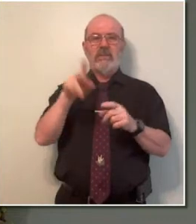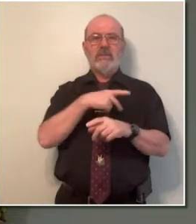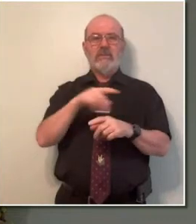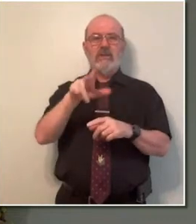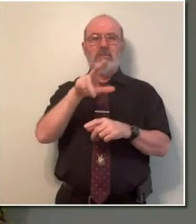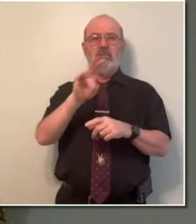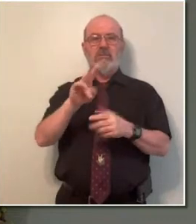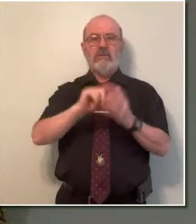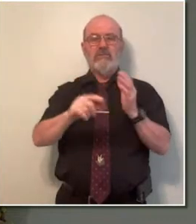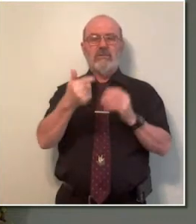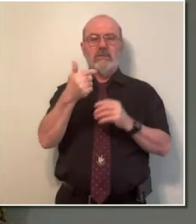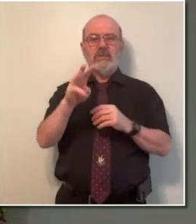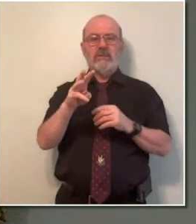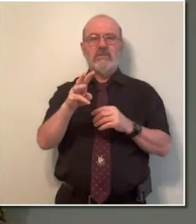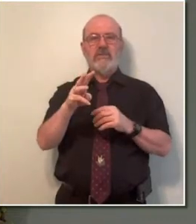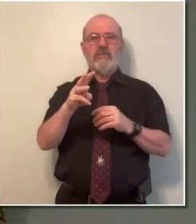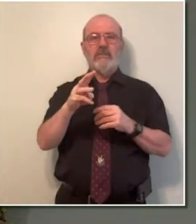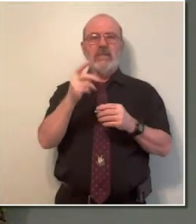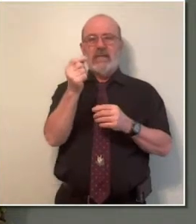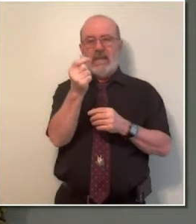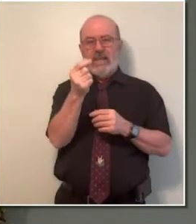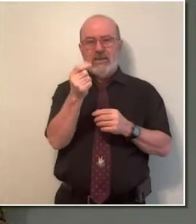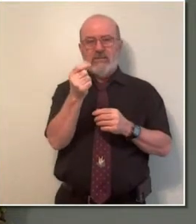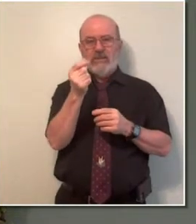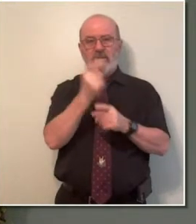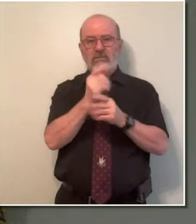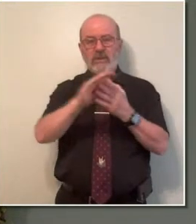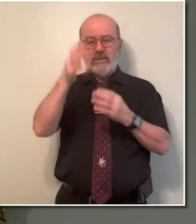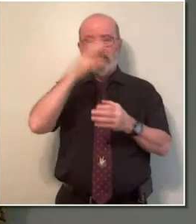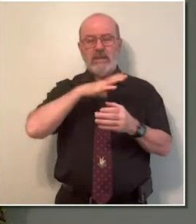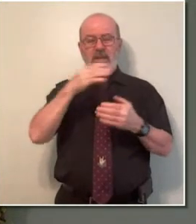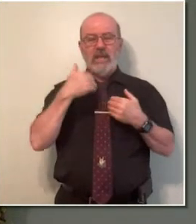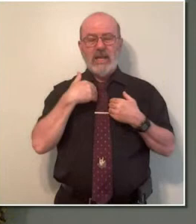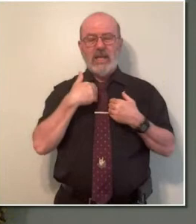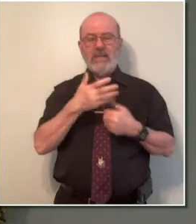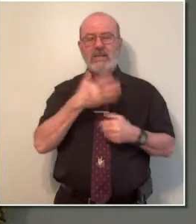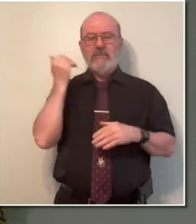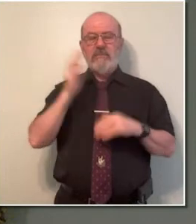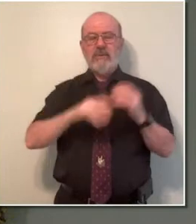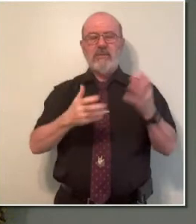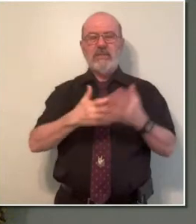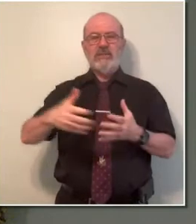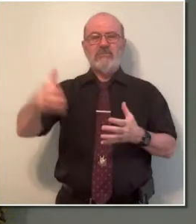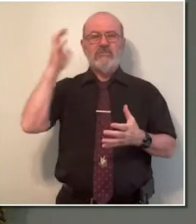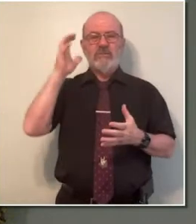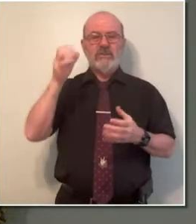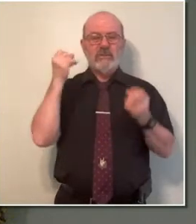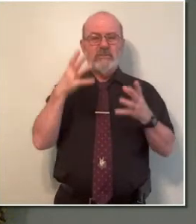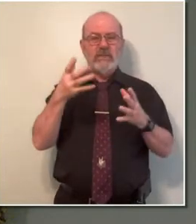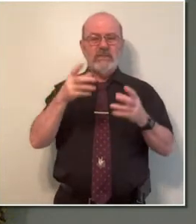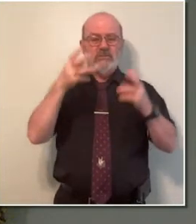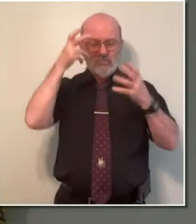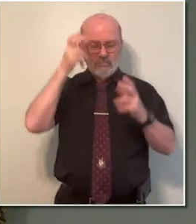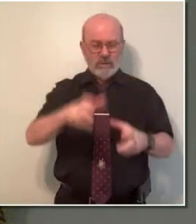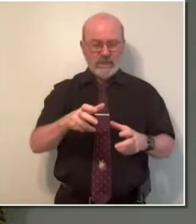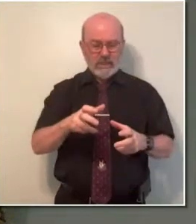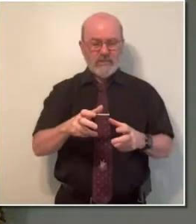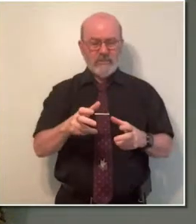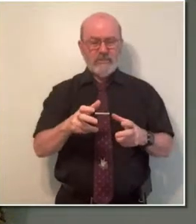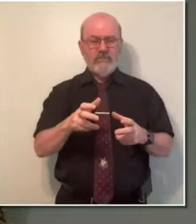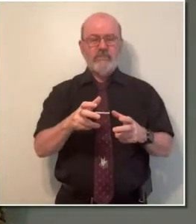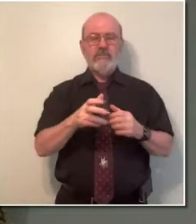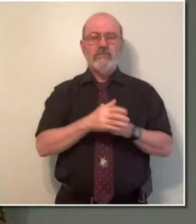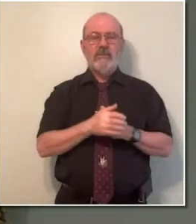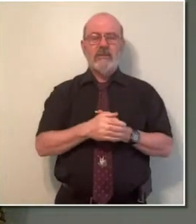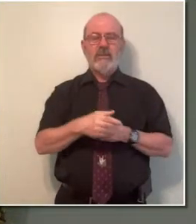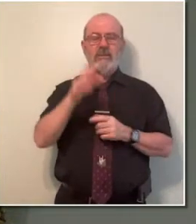verse 16, a little that a righteous man hath is better than the riches of many wicked. These are God's